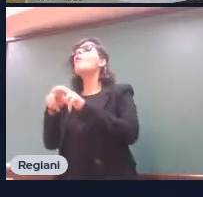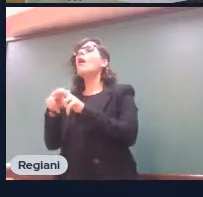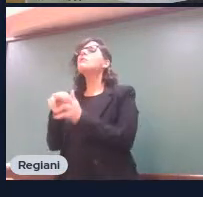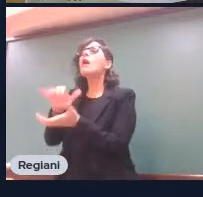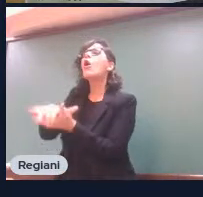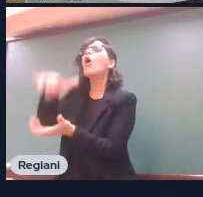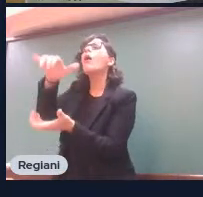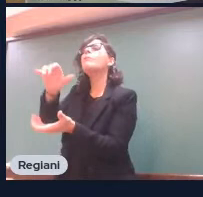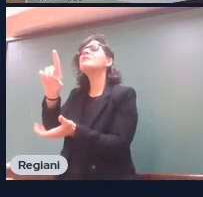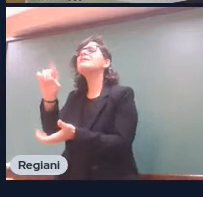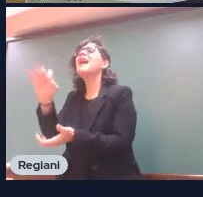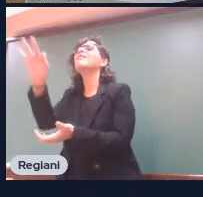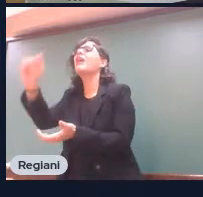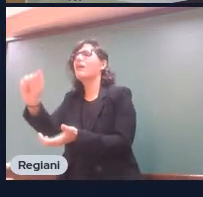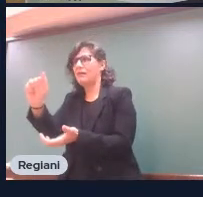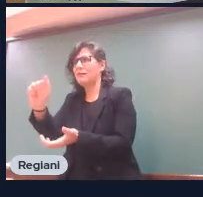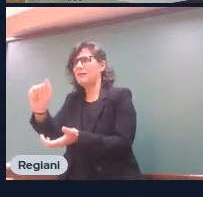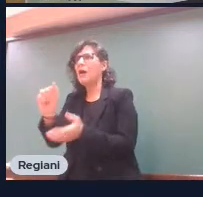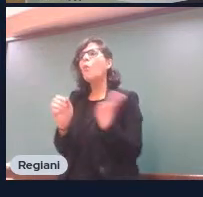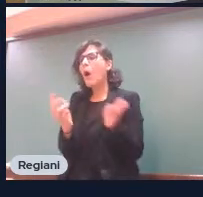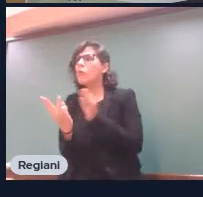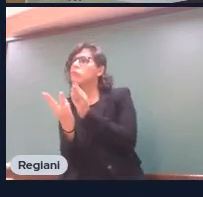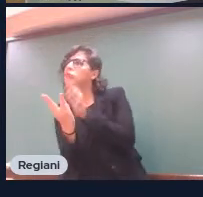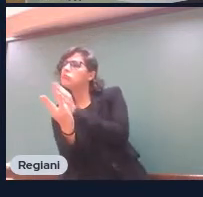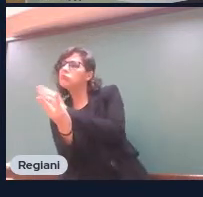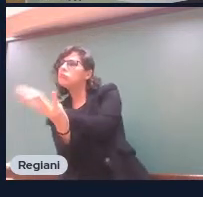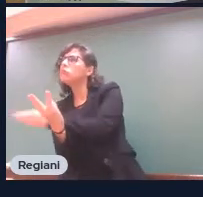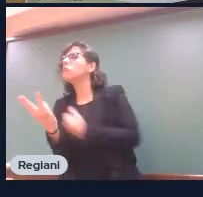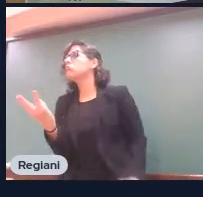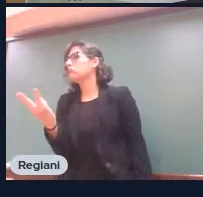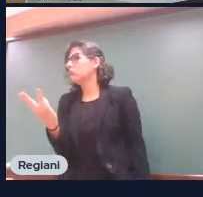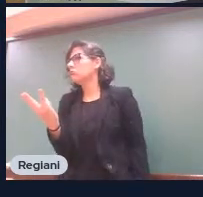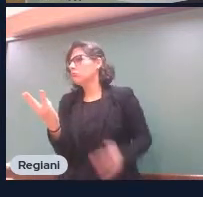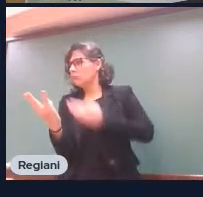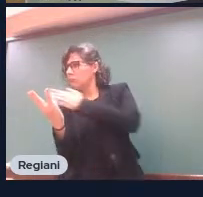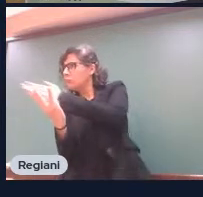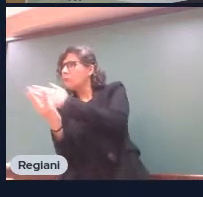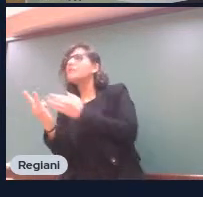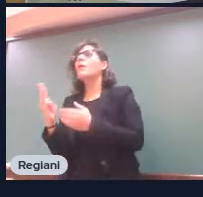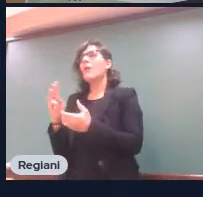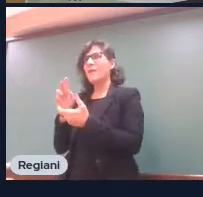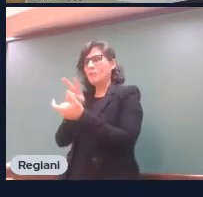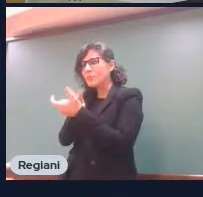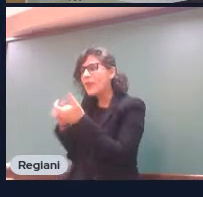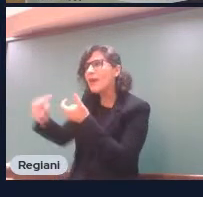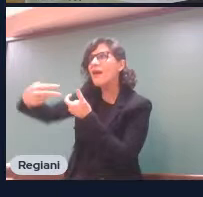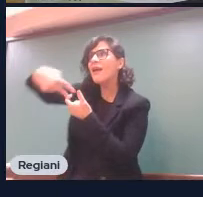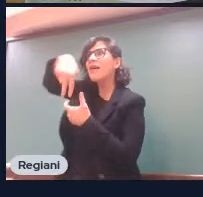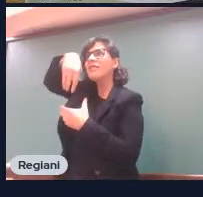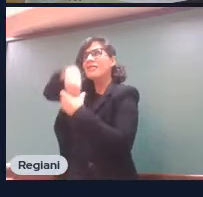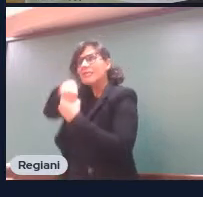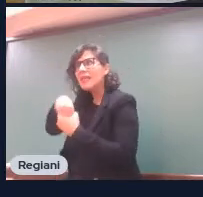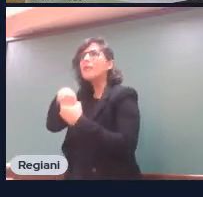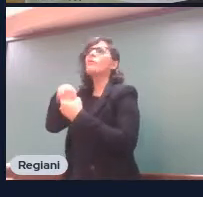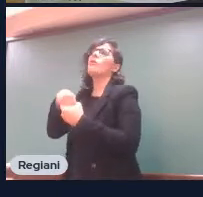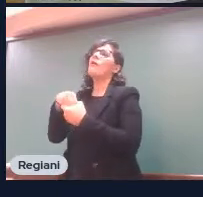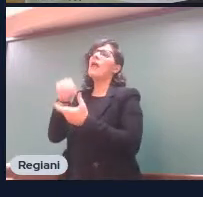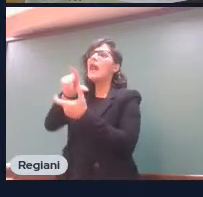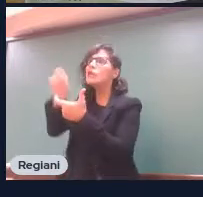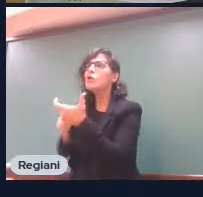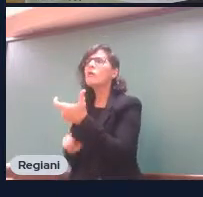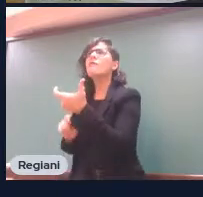about lexicography or the theoretical aspects, meta-lexicography? And this is what we get.